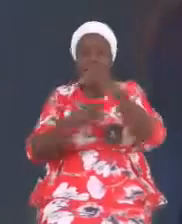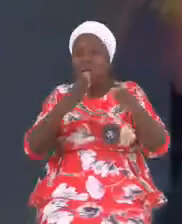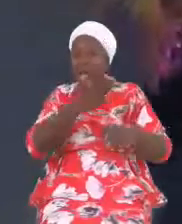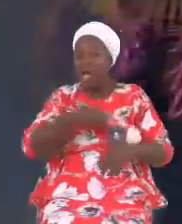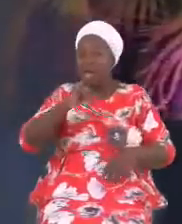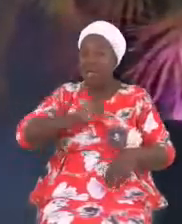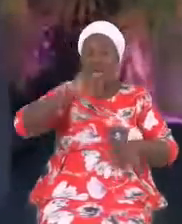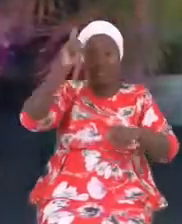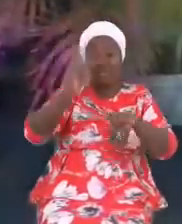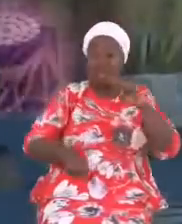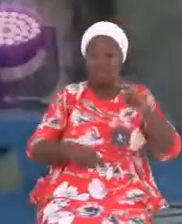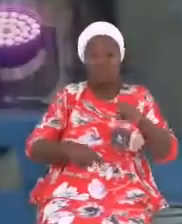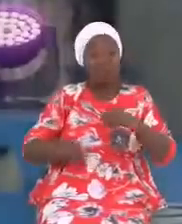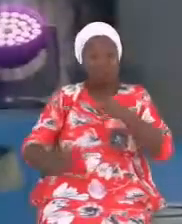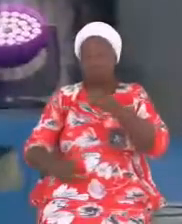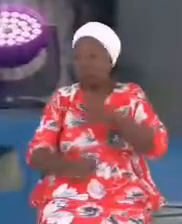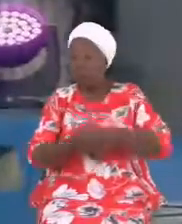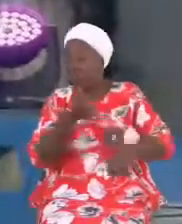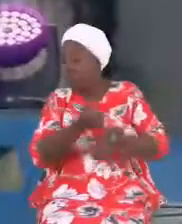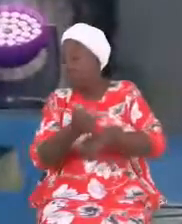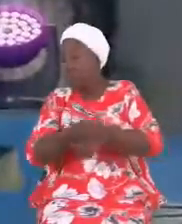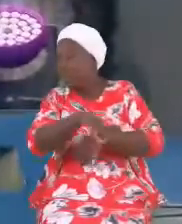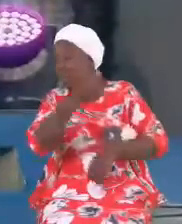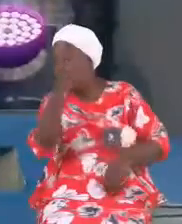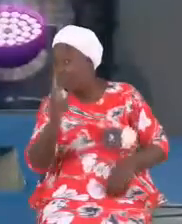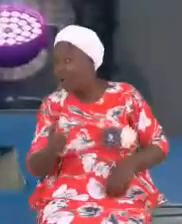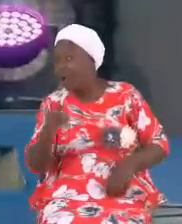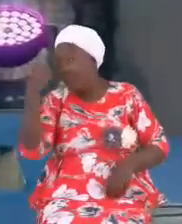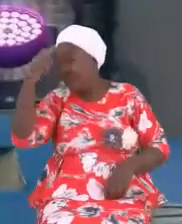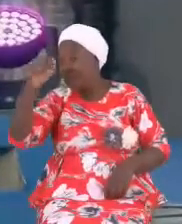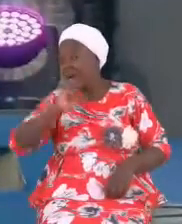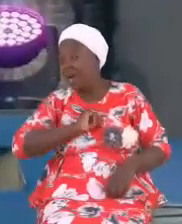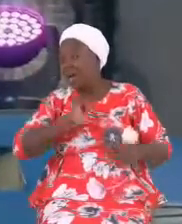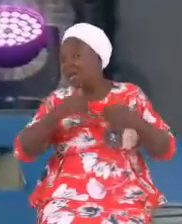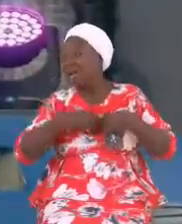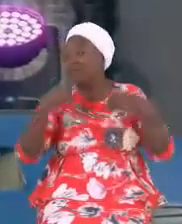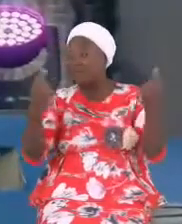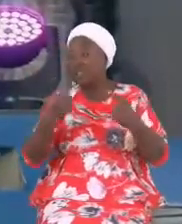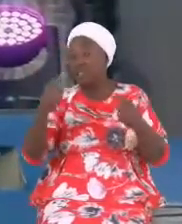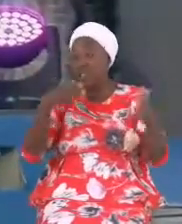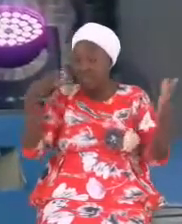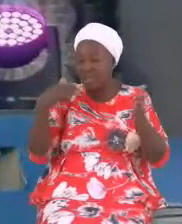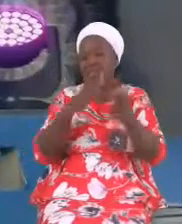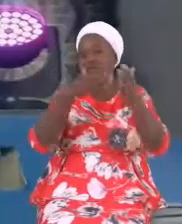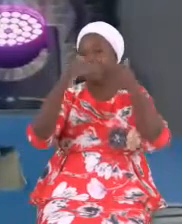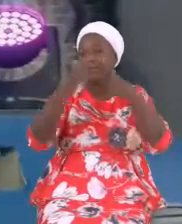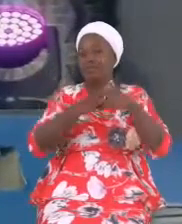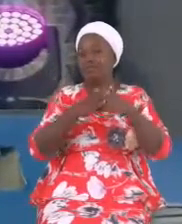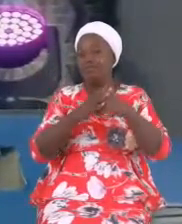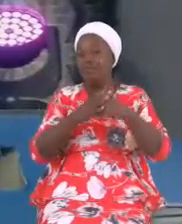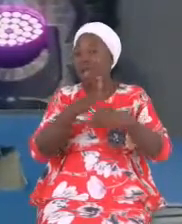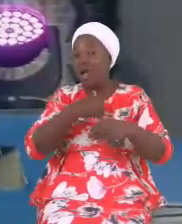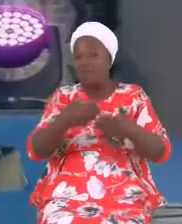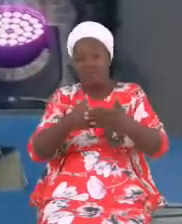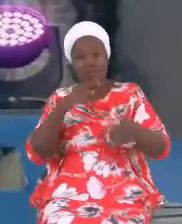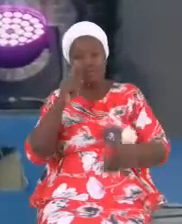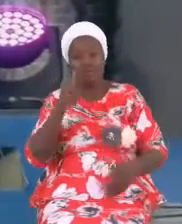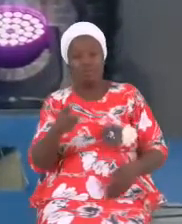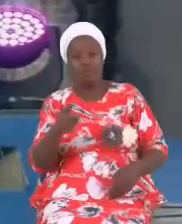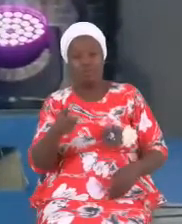cannot blame anyone. I have sinned against heaven and before thee. Then in